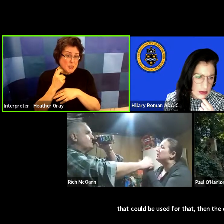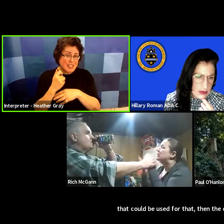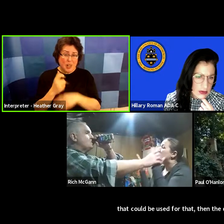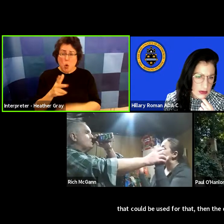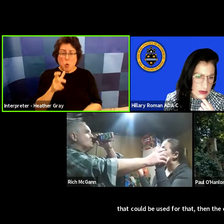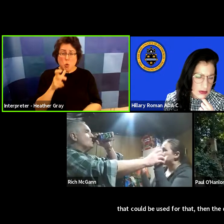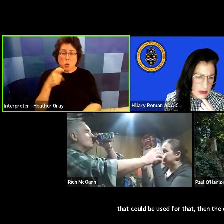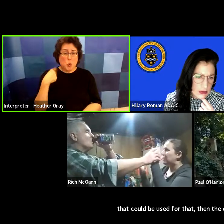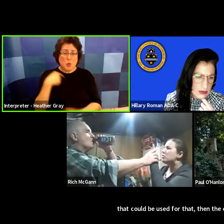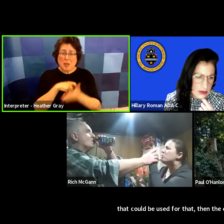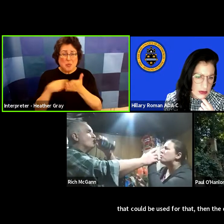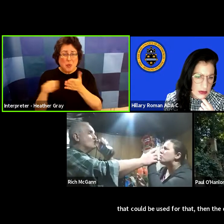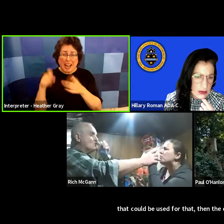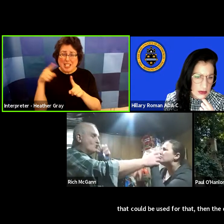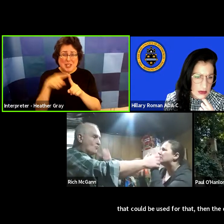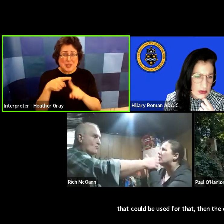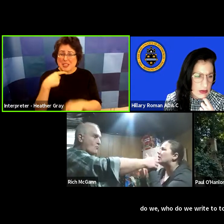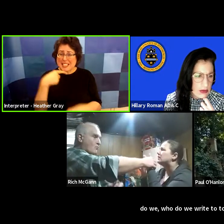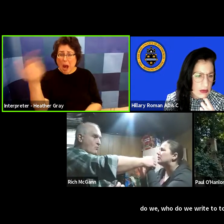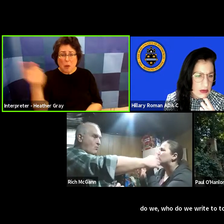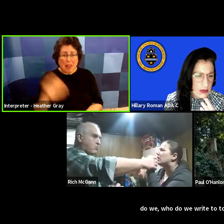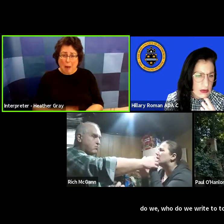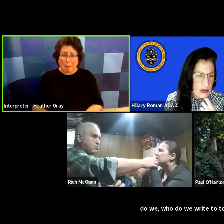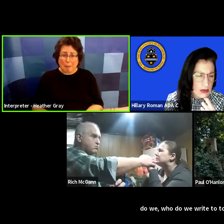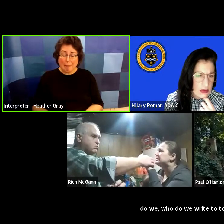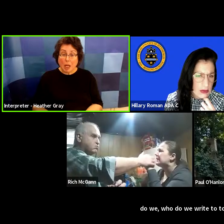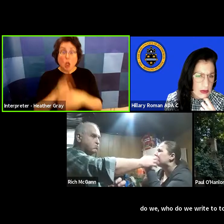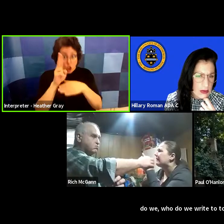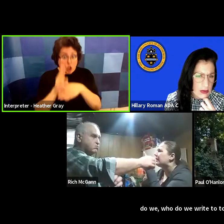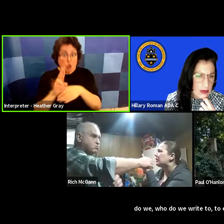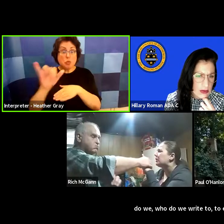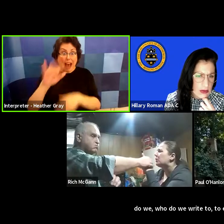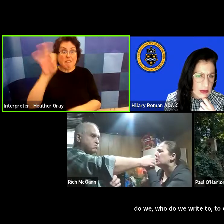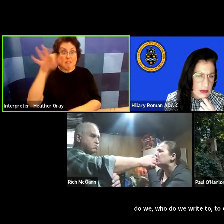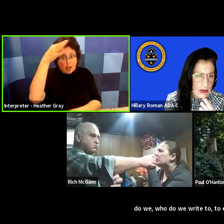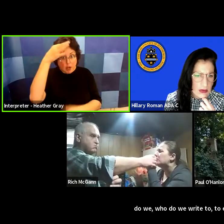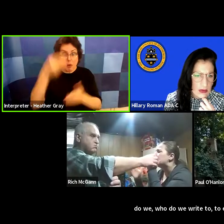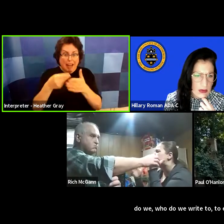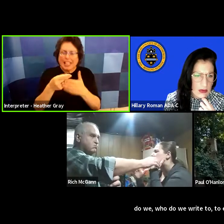who do we write to encourage that?